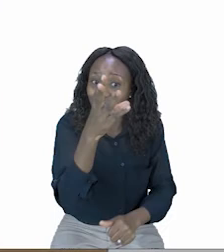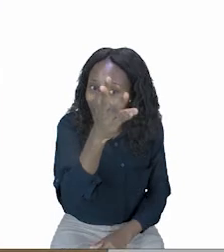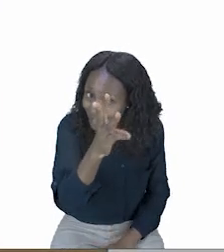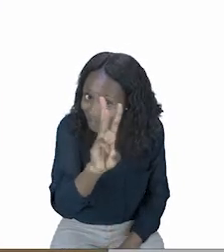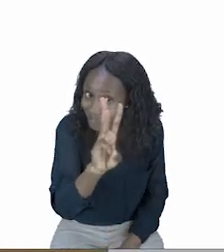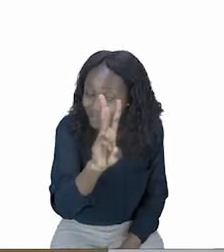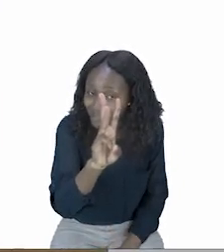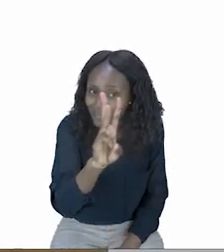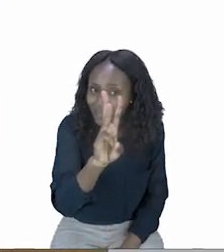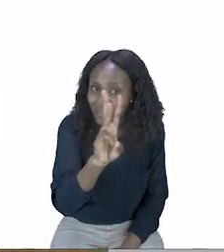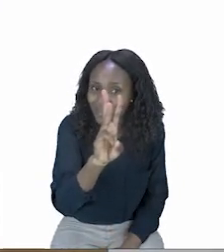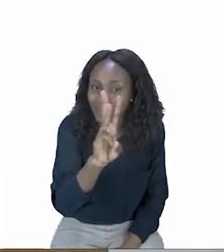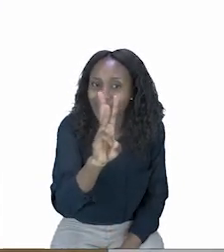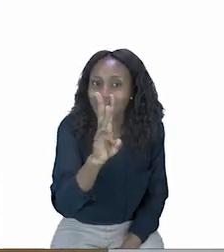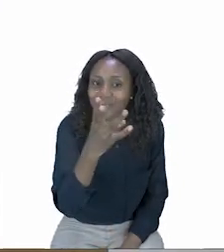6,